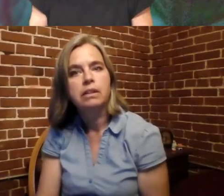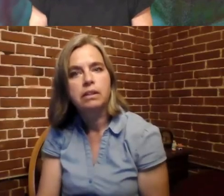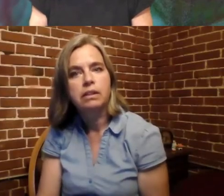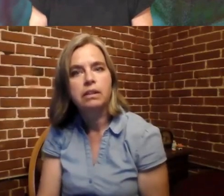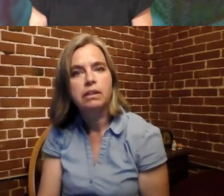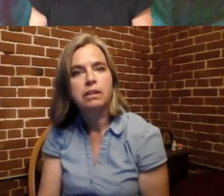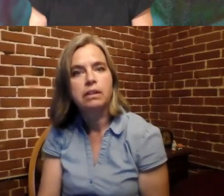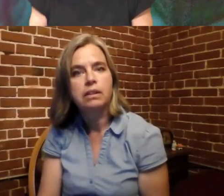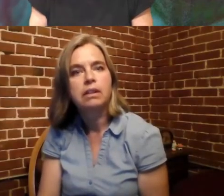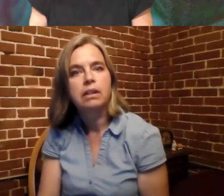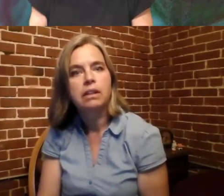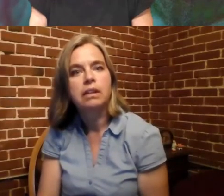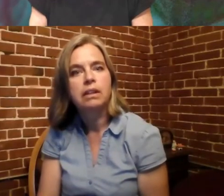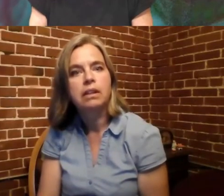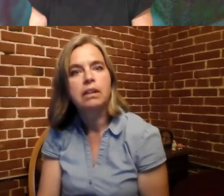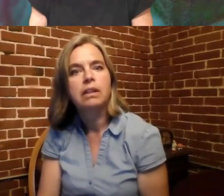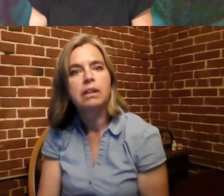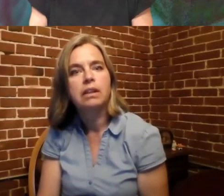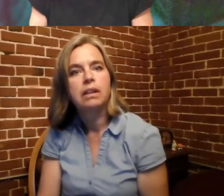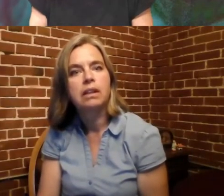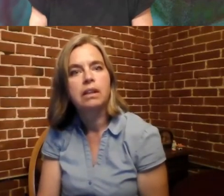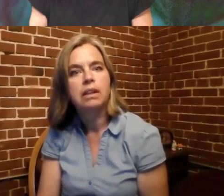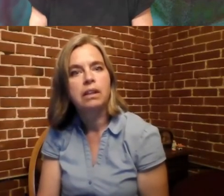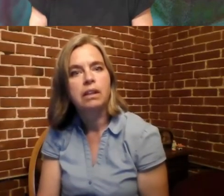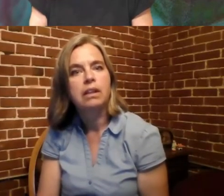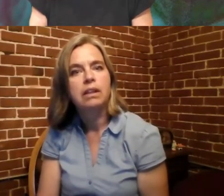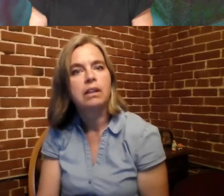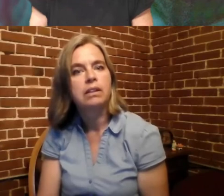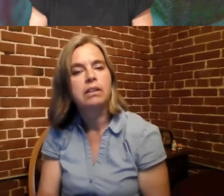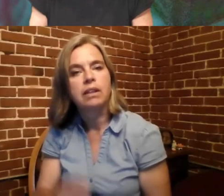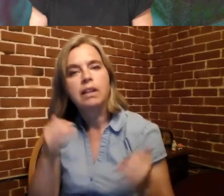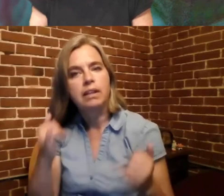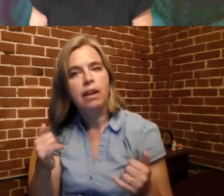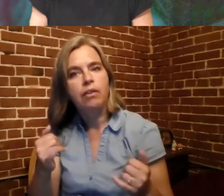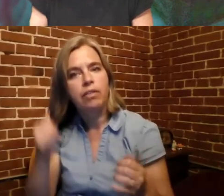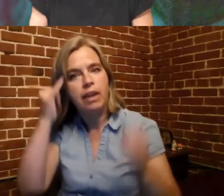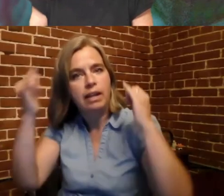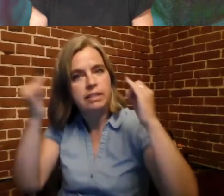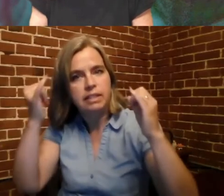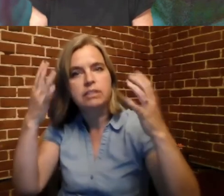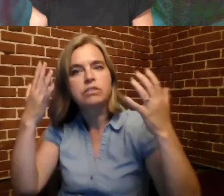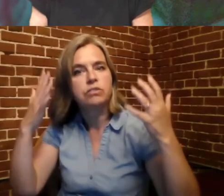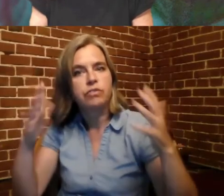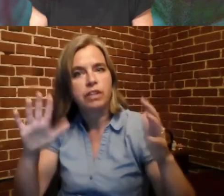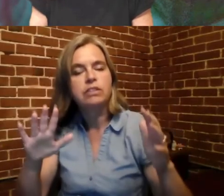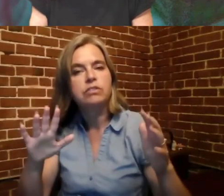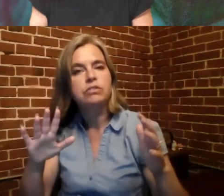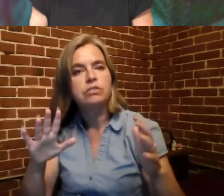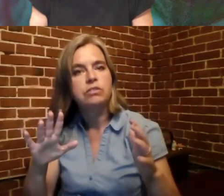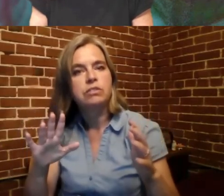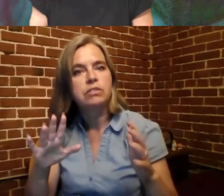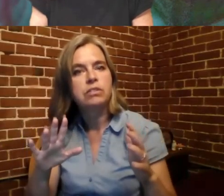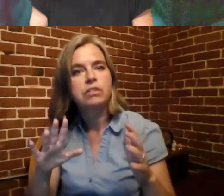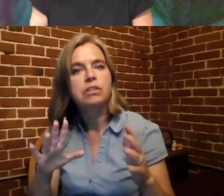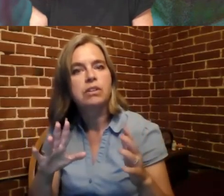just sort of potentially to just wrap up some of the ideas that you had, because you've shared so many levels of complexity